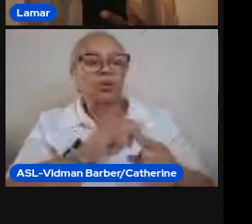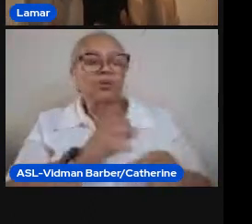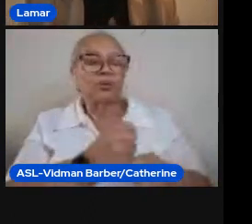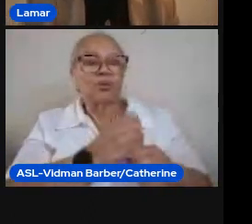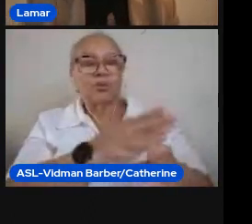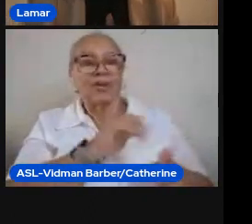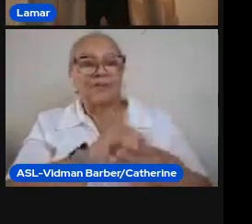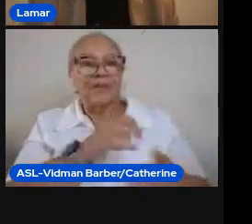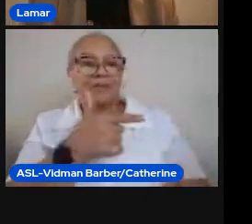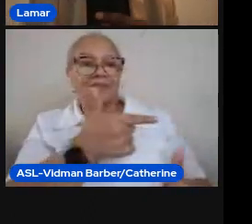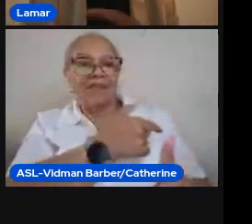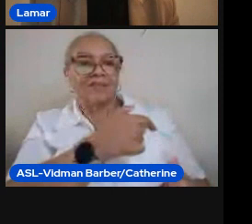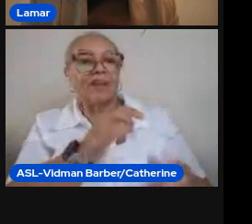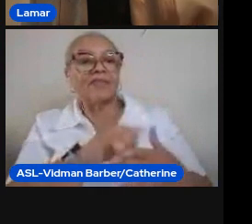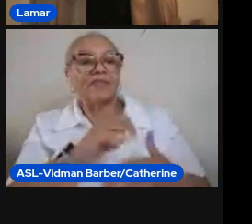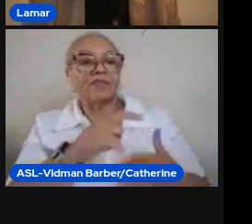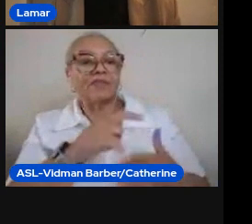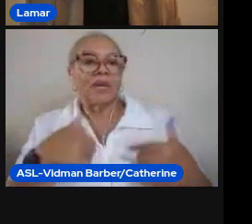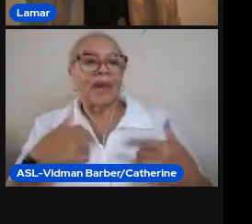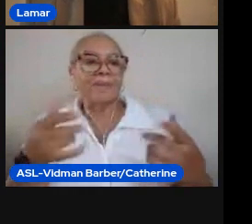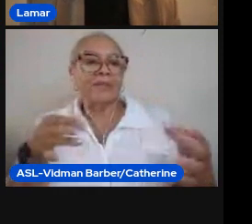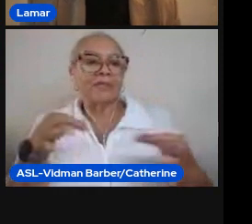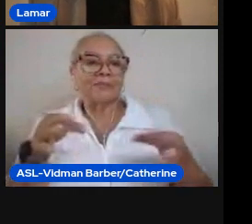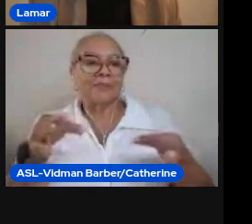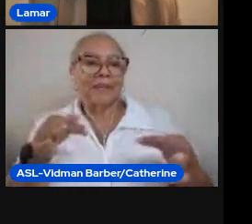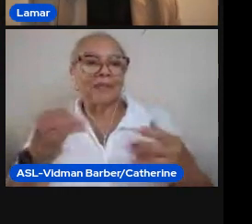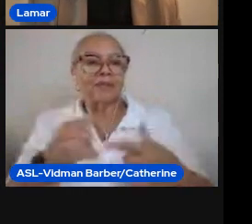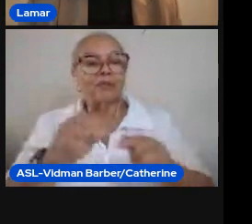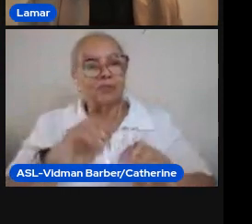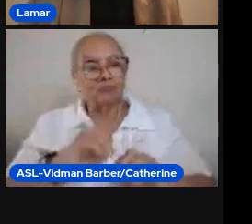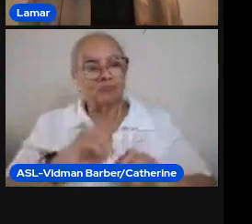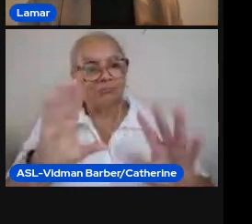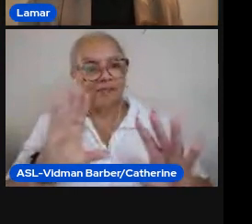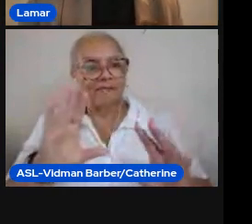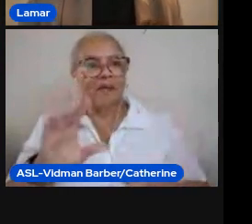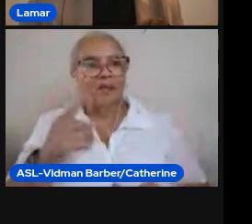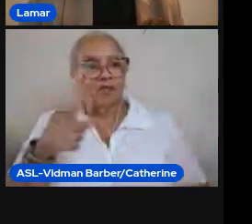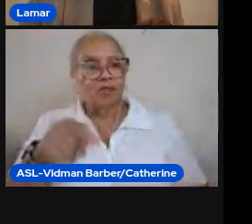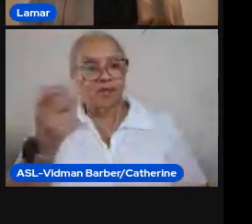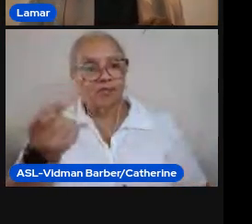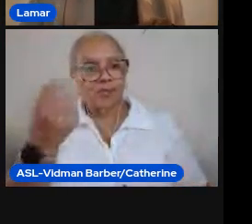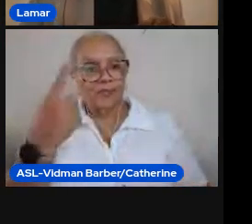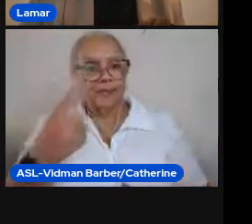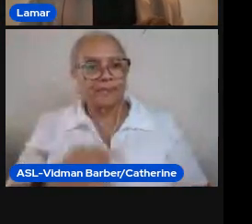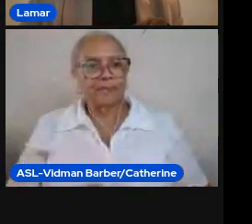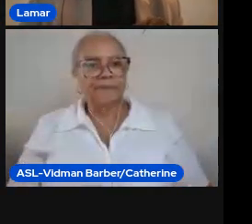what I am explaining here, just to clear that up a little bit.